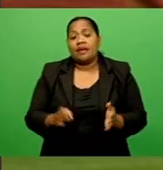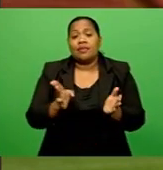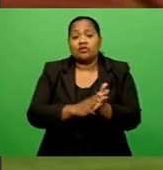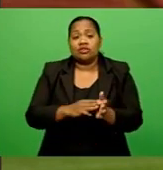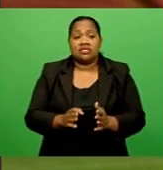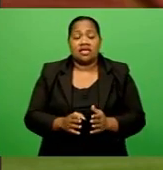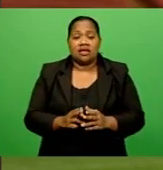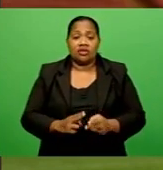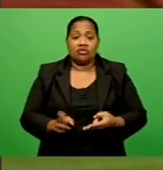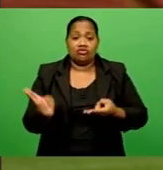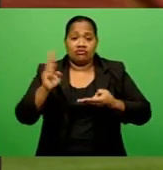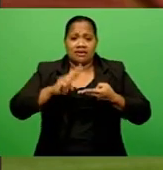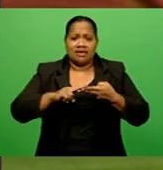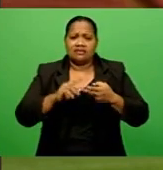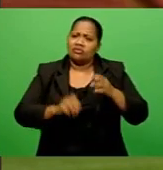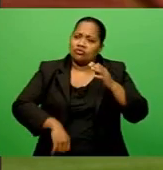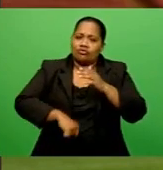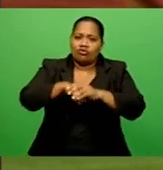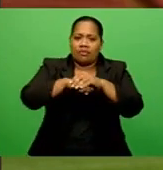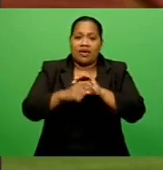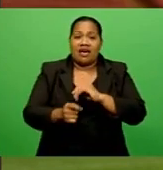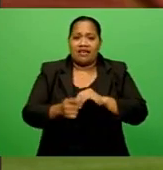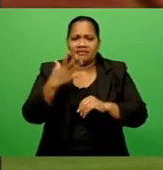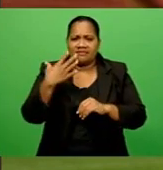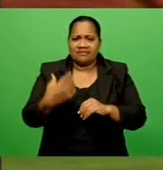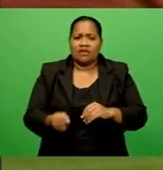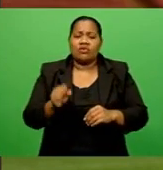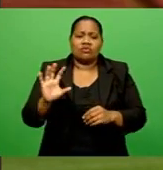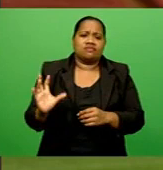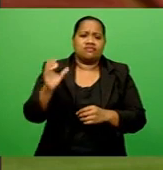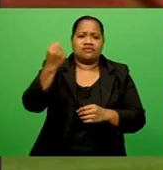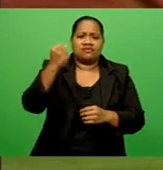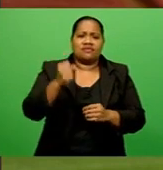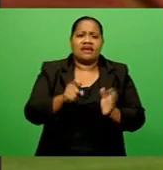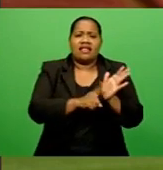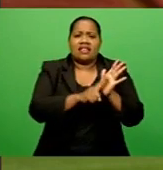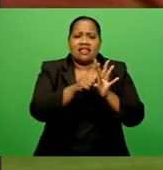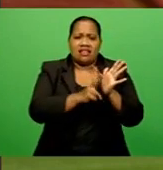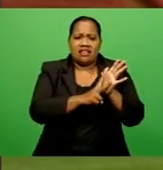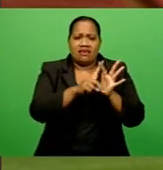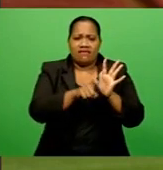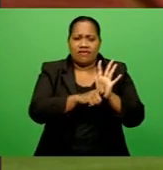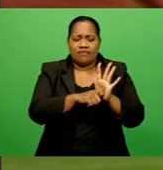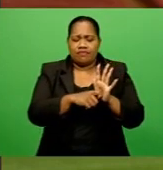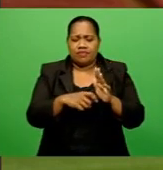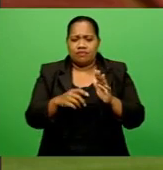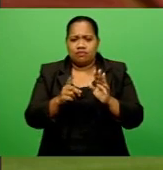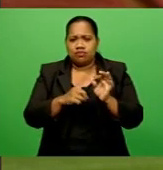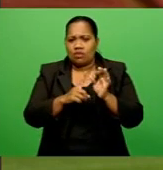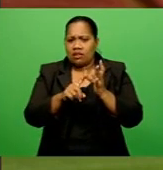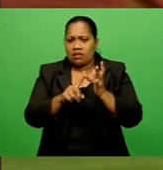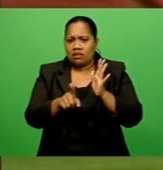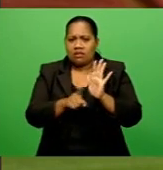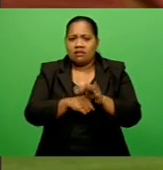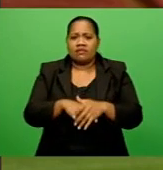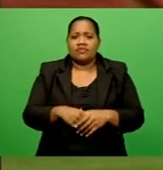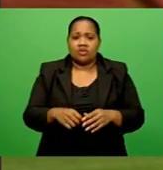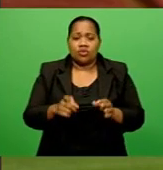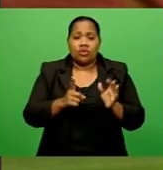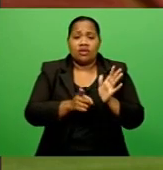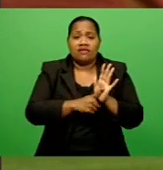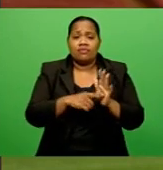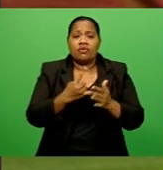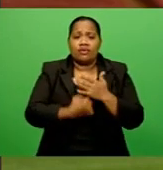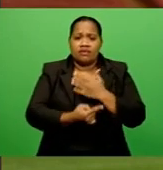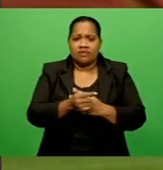of the English Premier League after holding champions Liverpool to a 0-0 draw at Anfield today. Liverpool dominated possession in the first